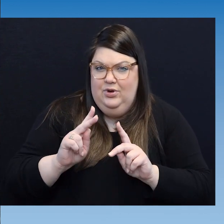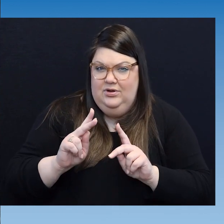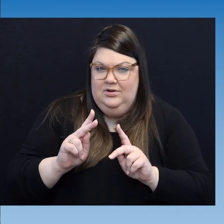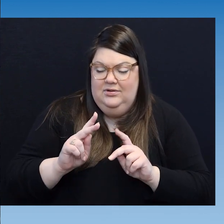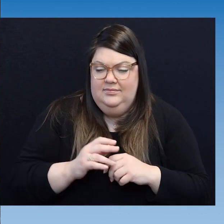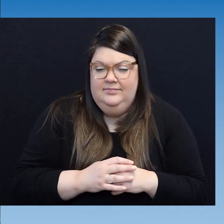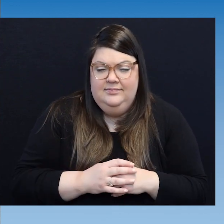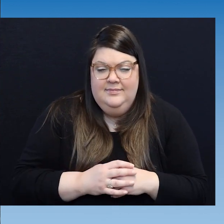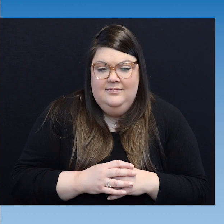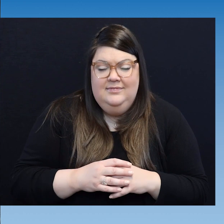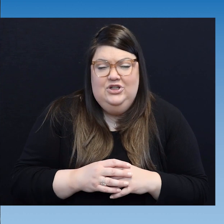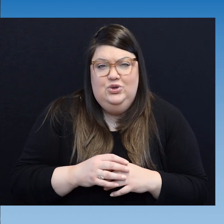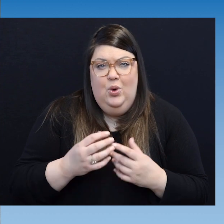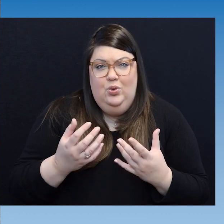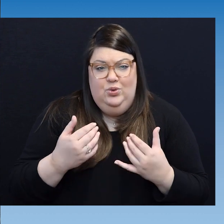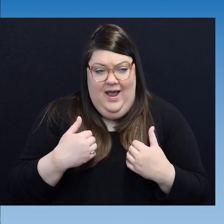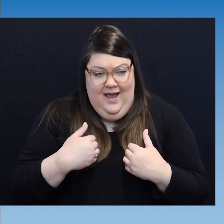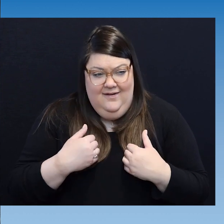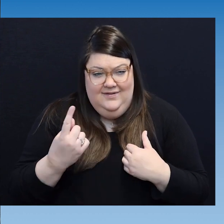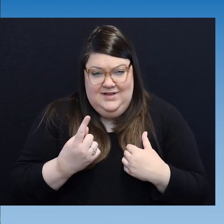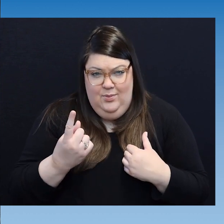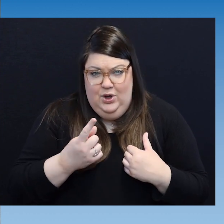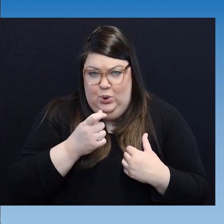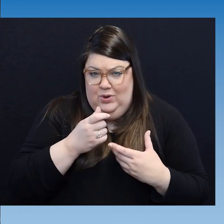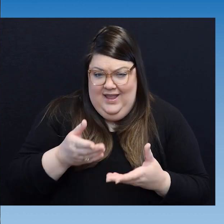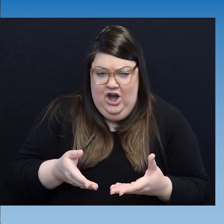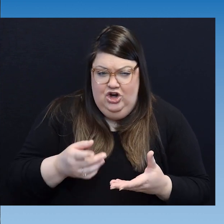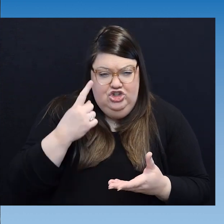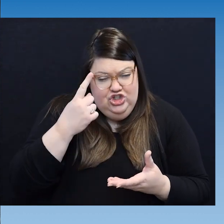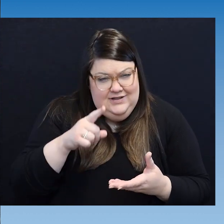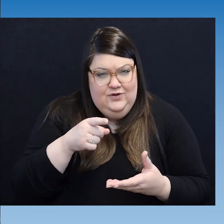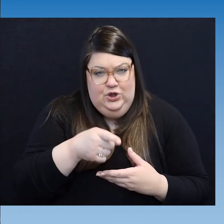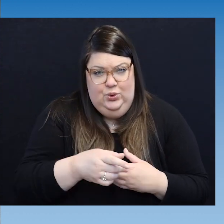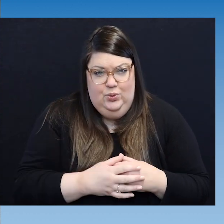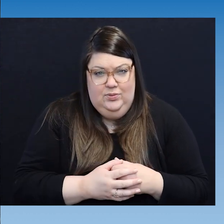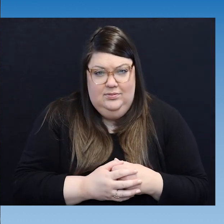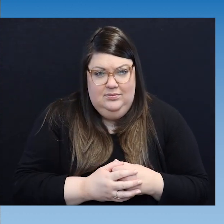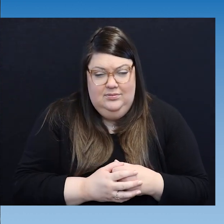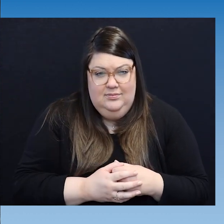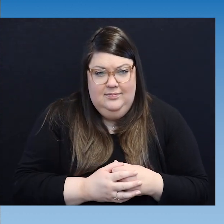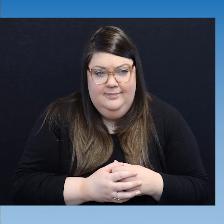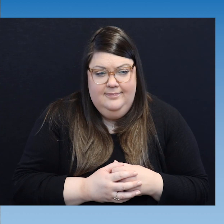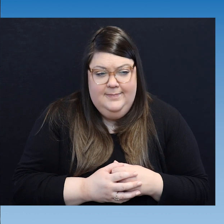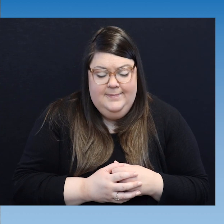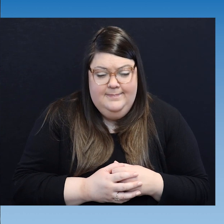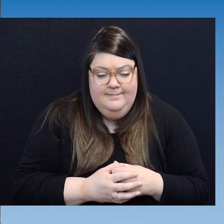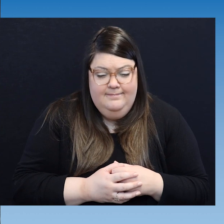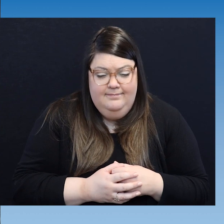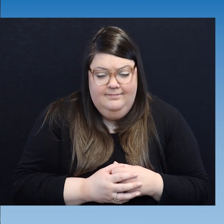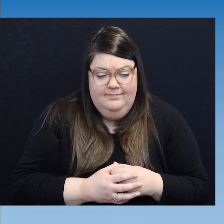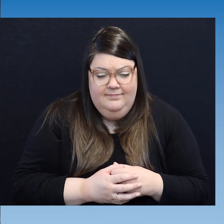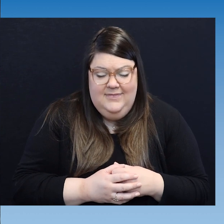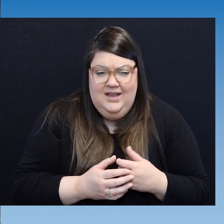That to have a person who's there just for you, and, you know,